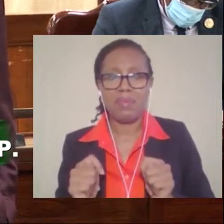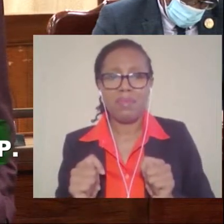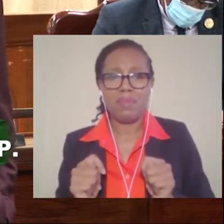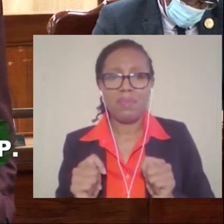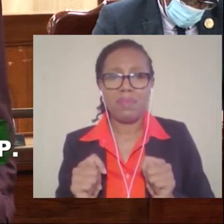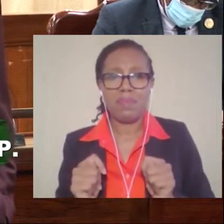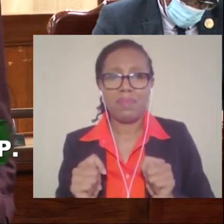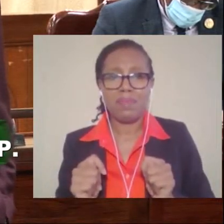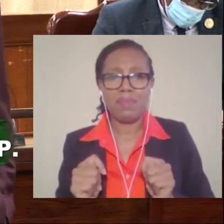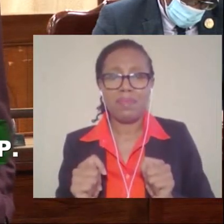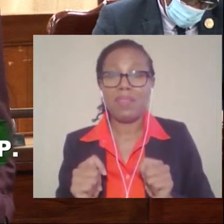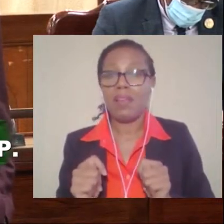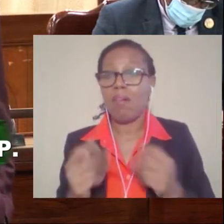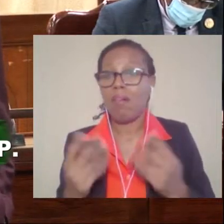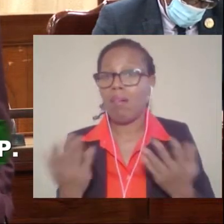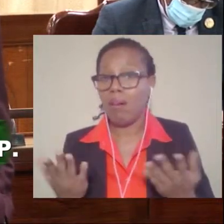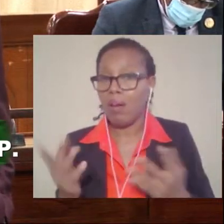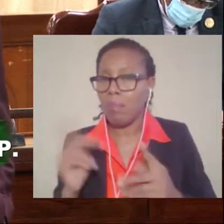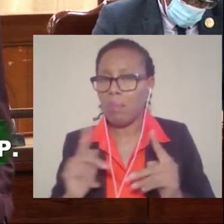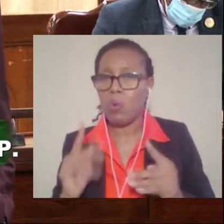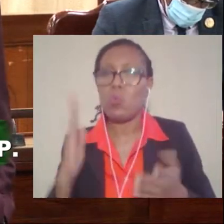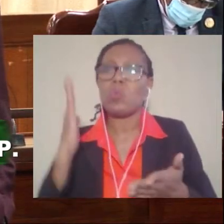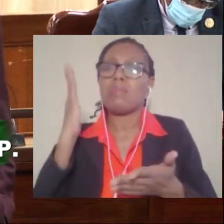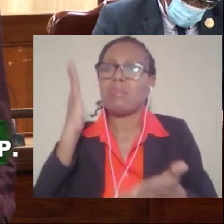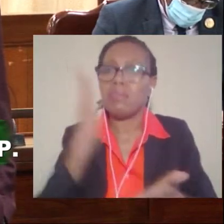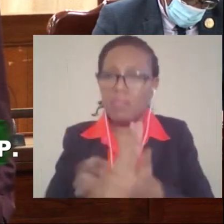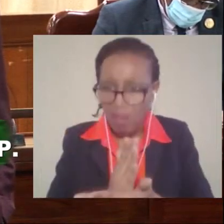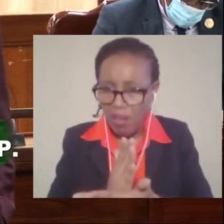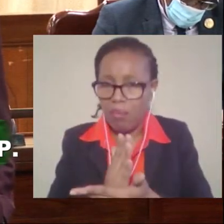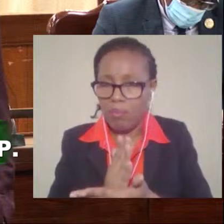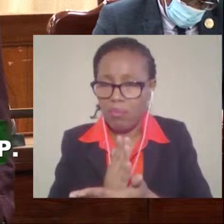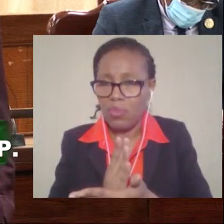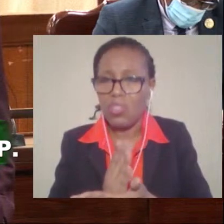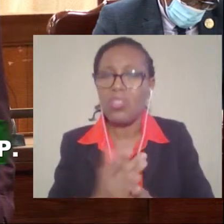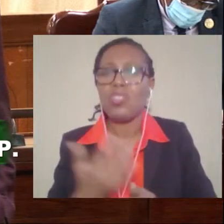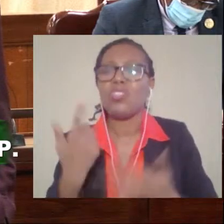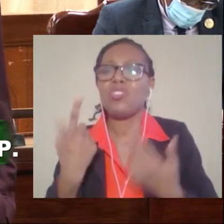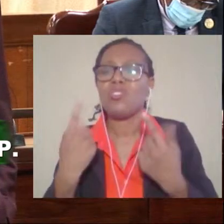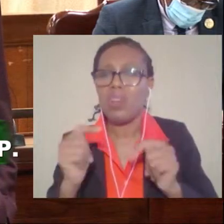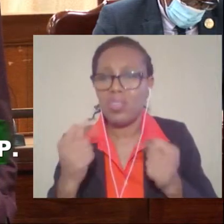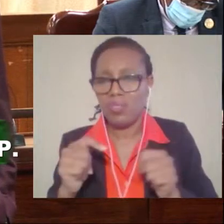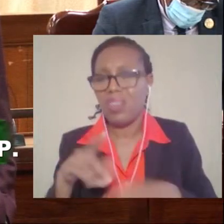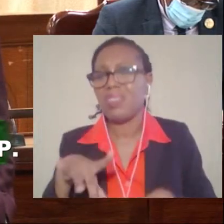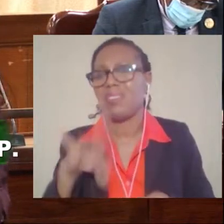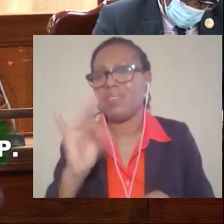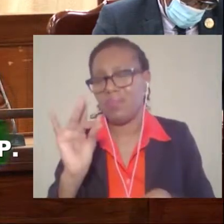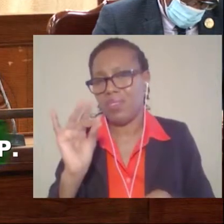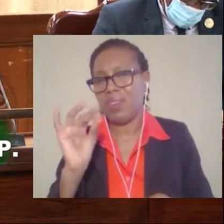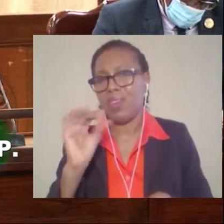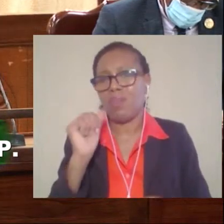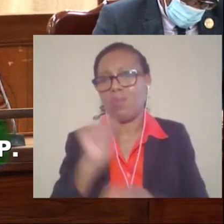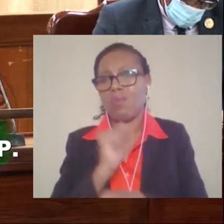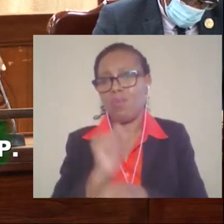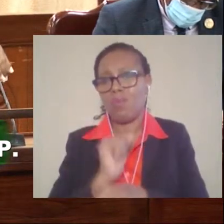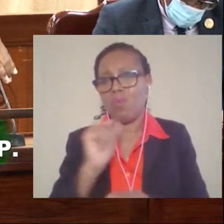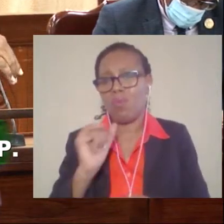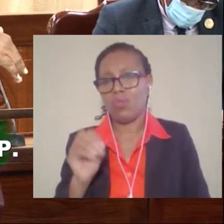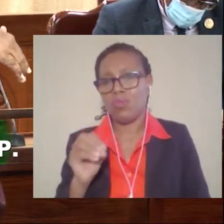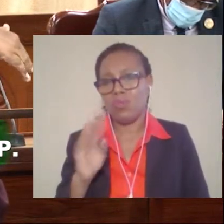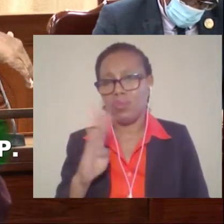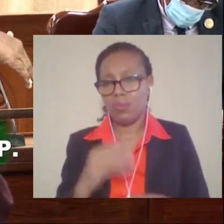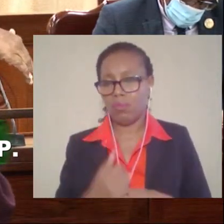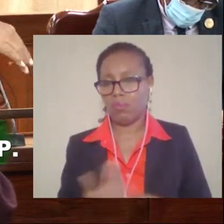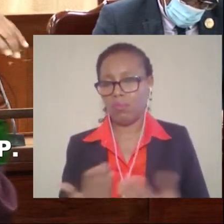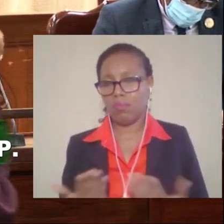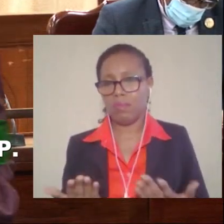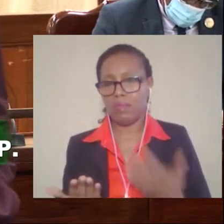actively seeking employment. So they're registering as not seeking any employment. Or we can put them into all kinds